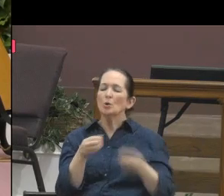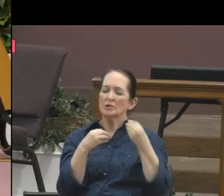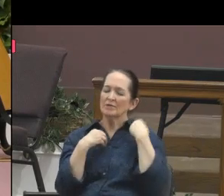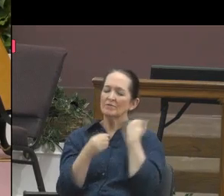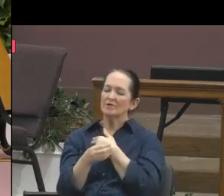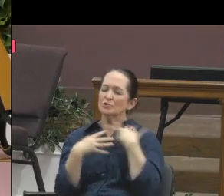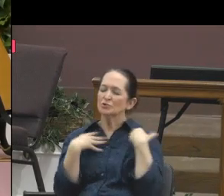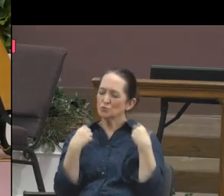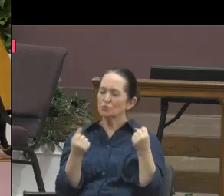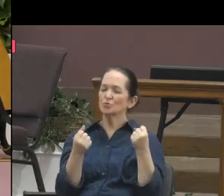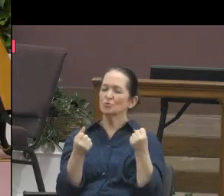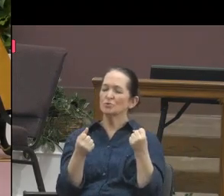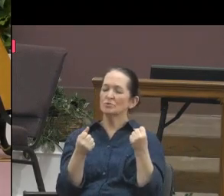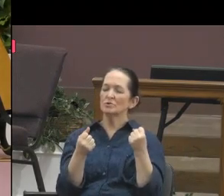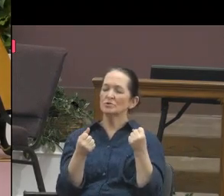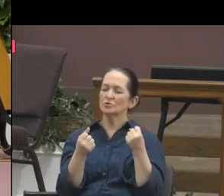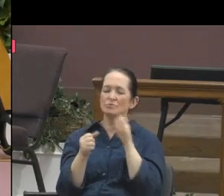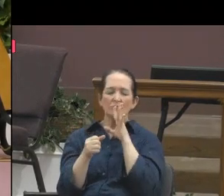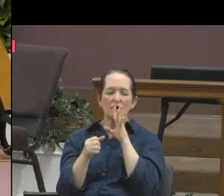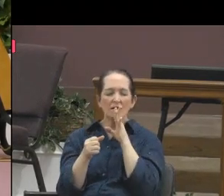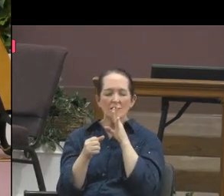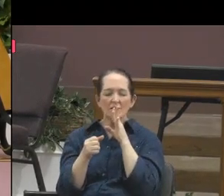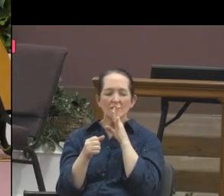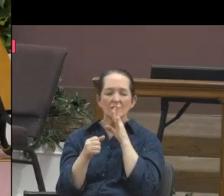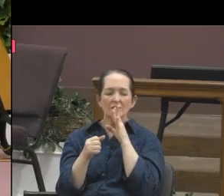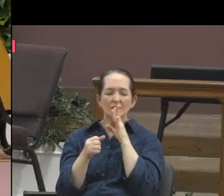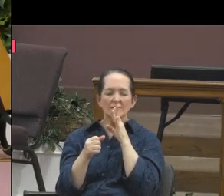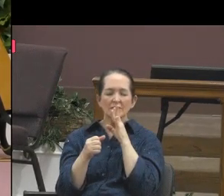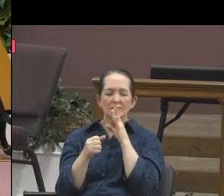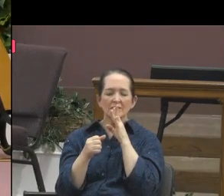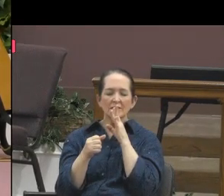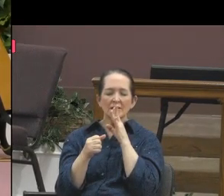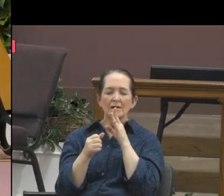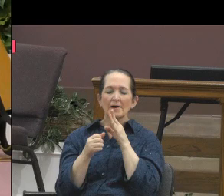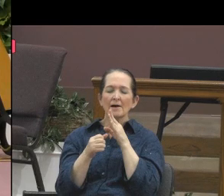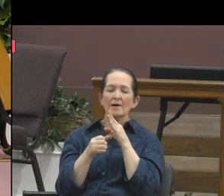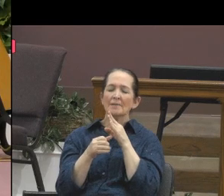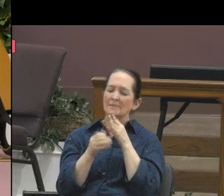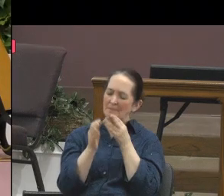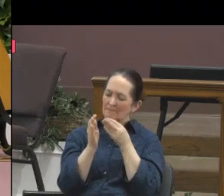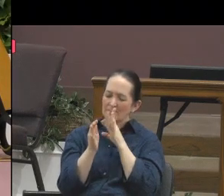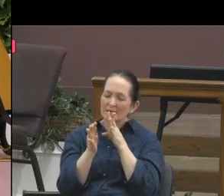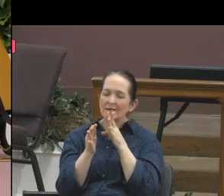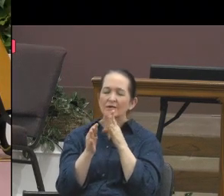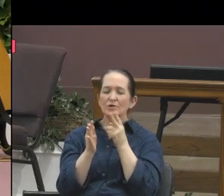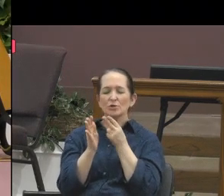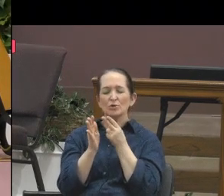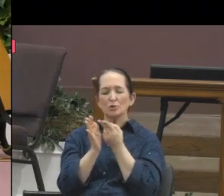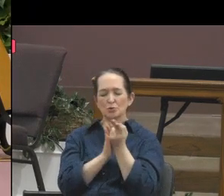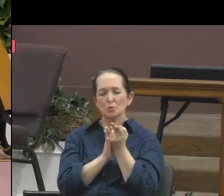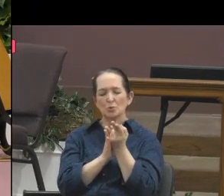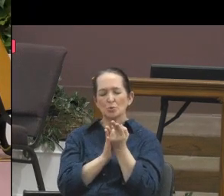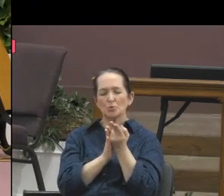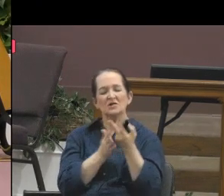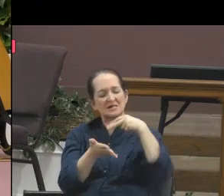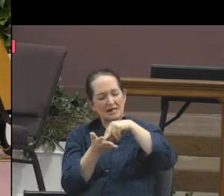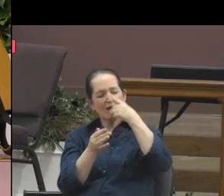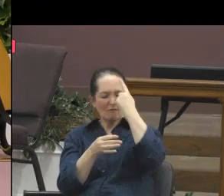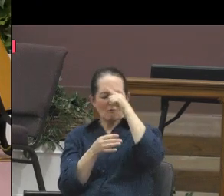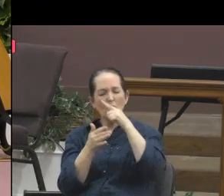courage to talk the talk, to speak the truth, to stand for what is